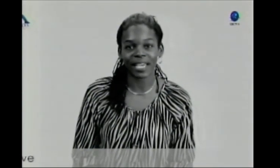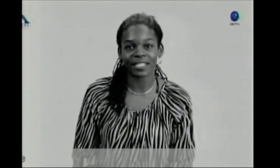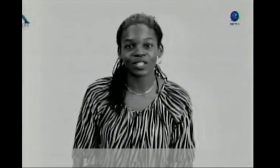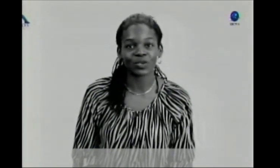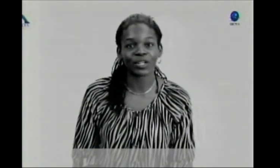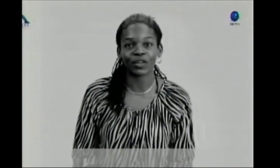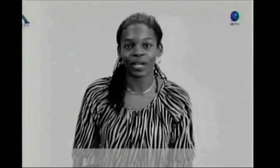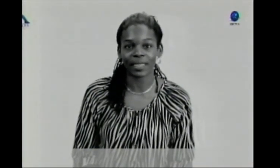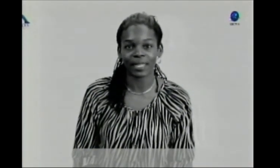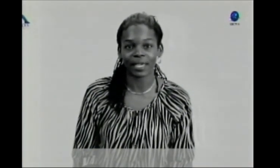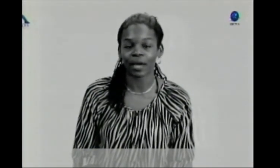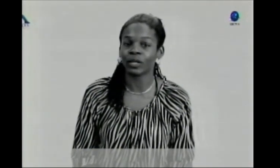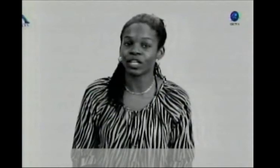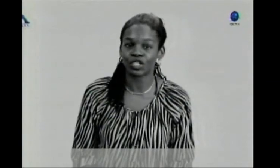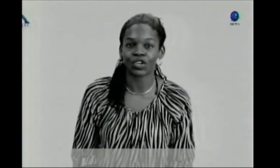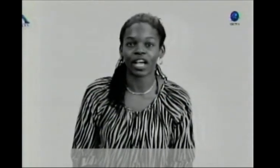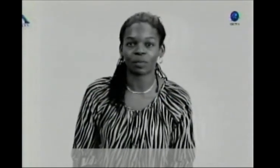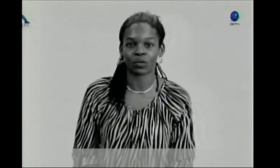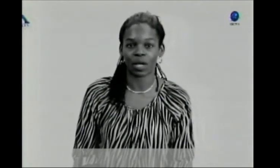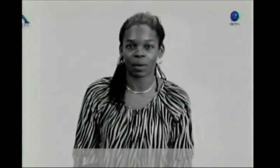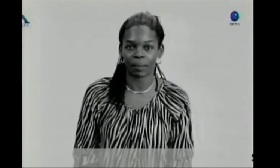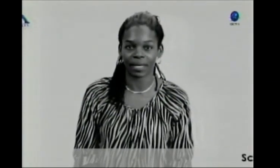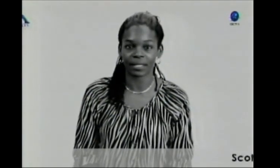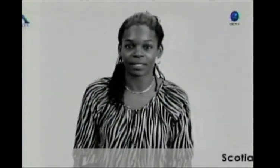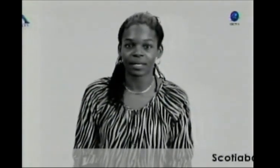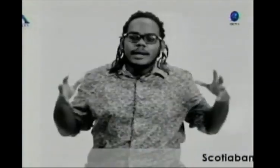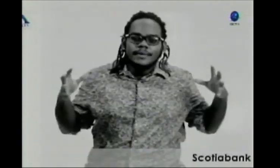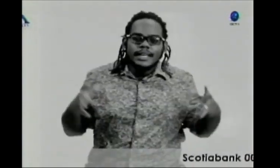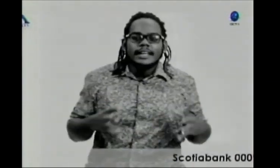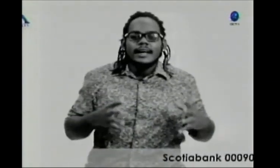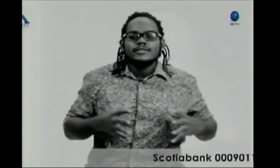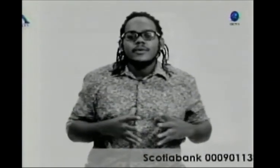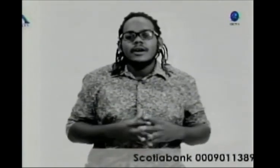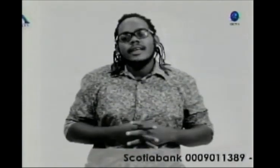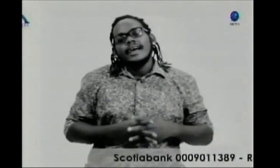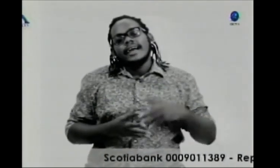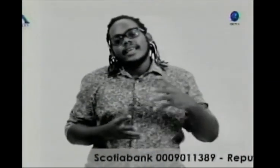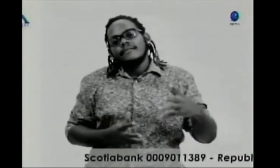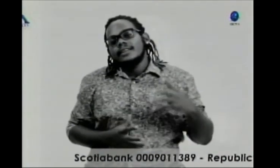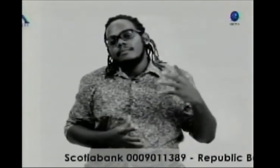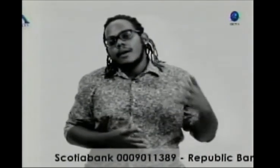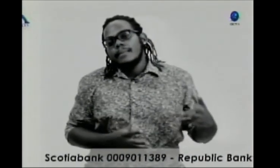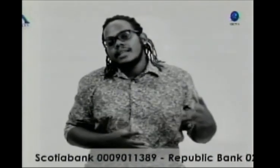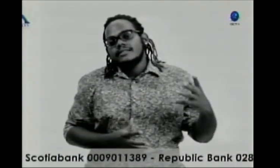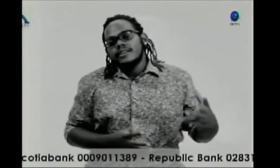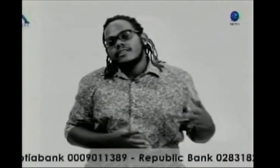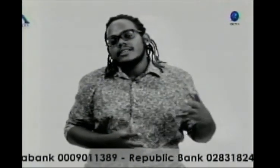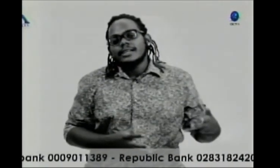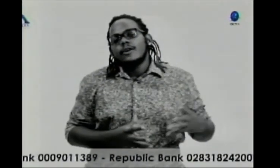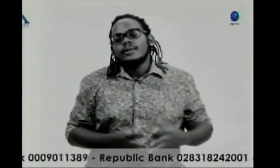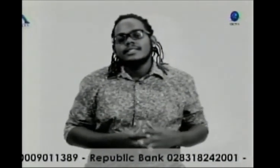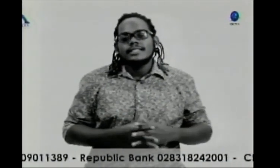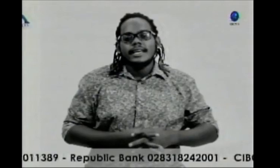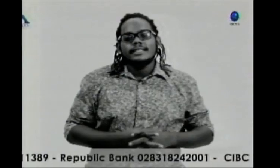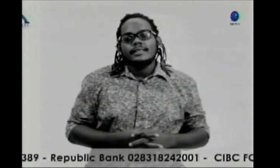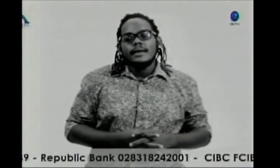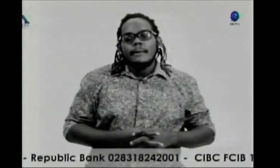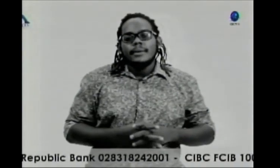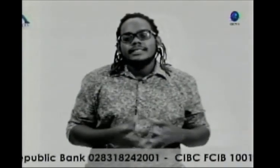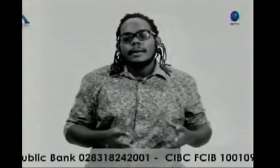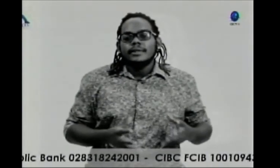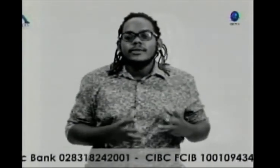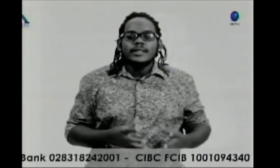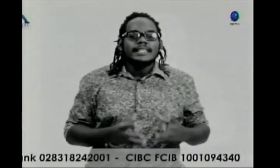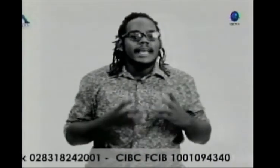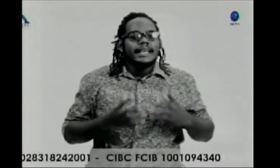Homeless Society is doing a great thing, and we need your help as well, Barbados. Come together as one and give to the Barbados Vagrants and Homeless Society